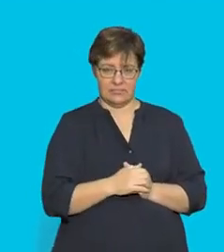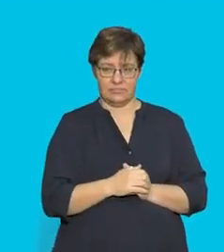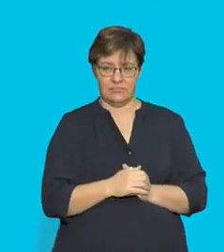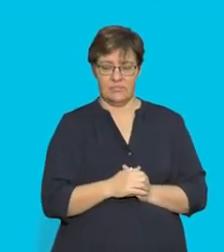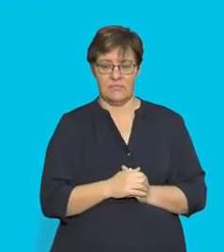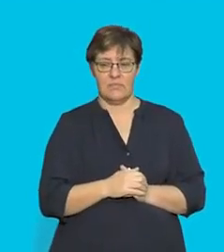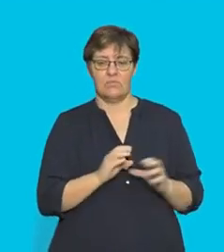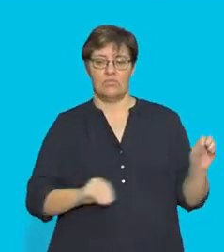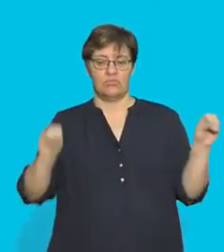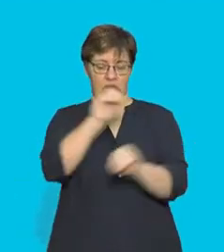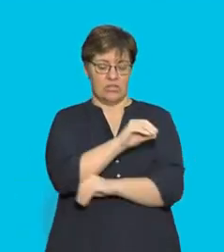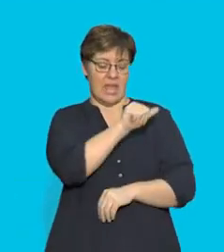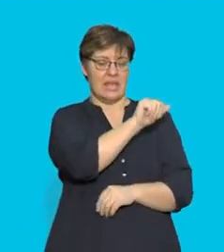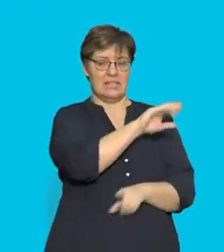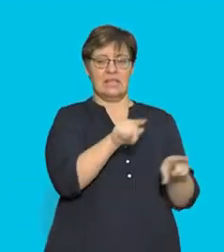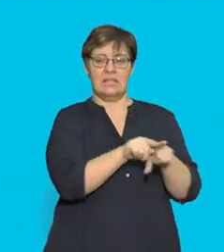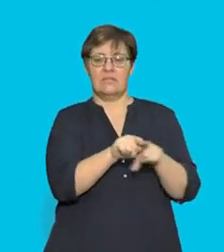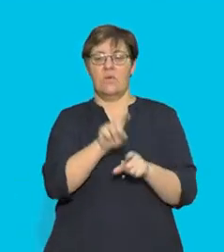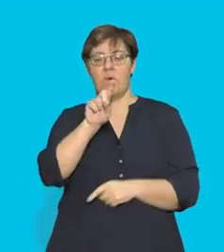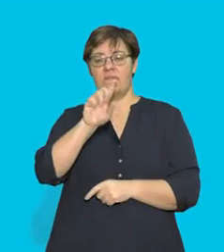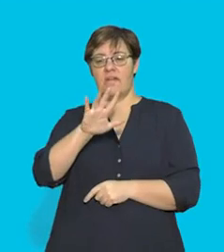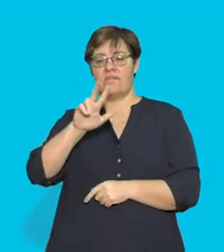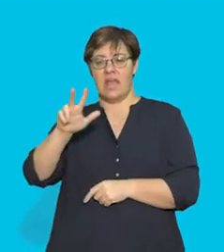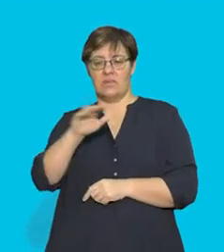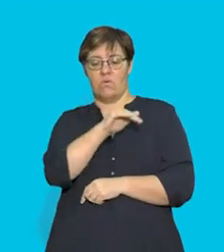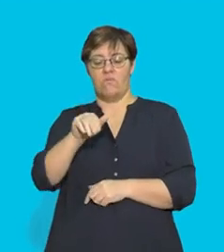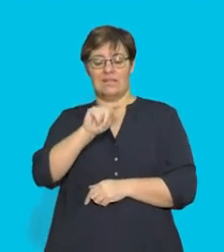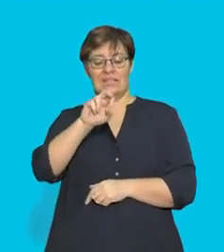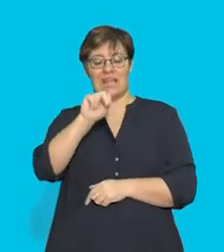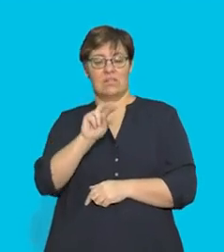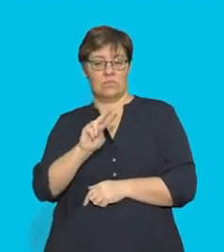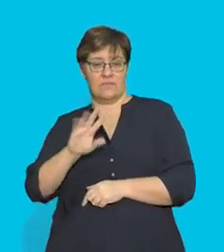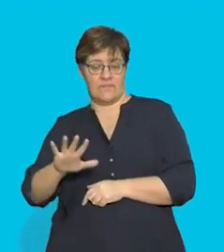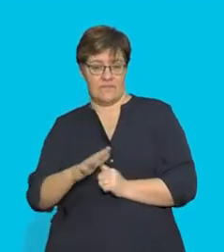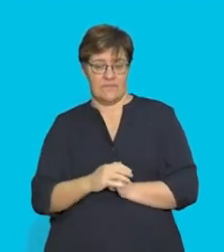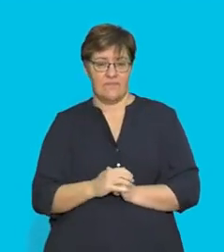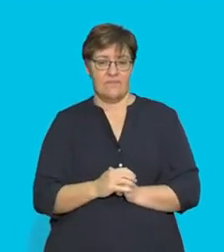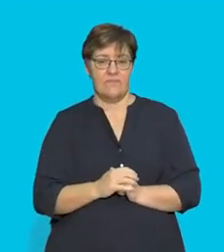So rearranging this, AC is equal to 158 over 10 of 25.